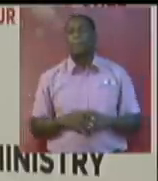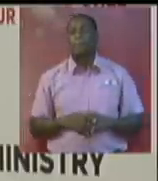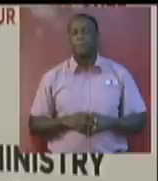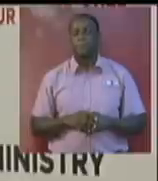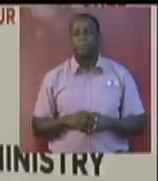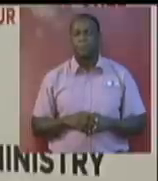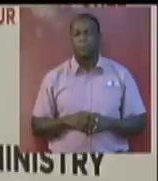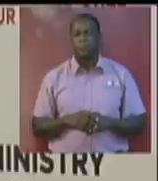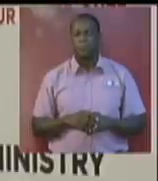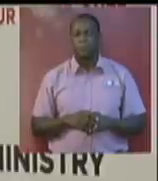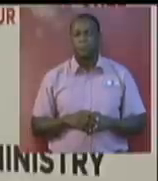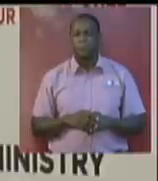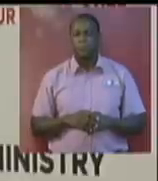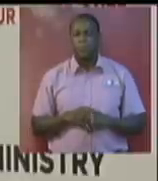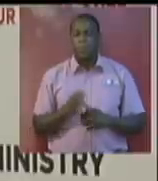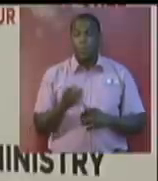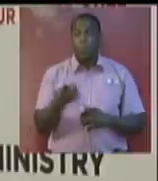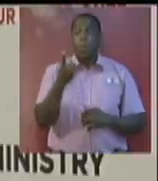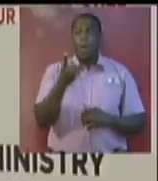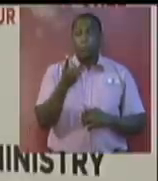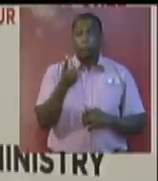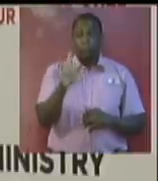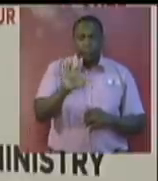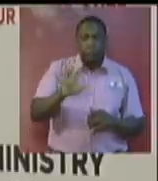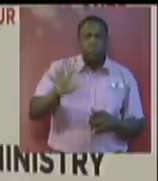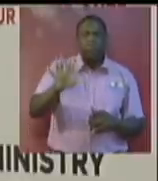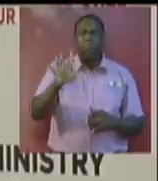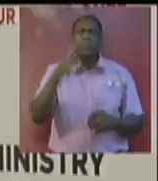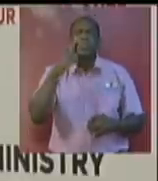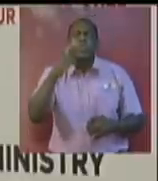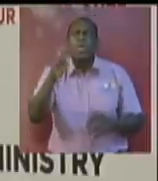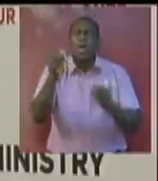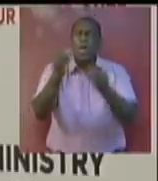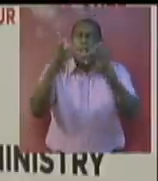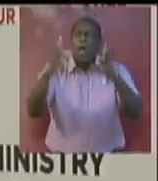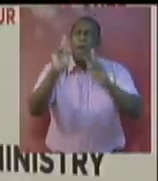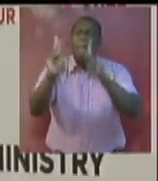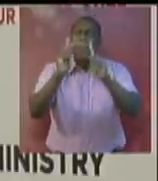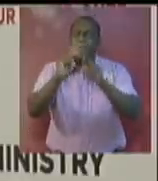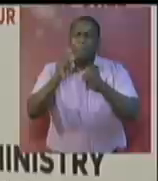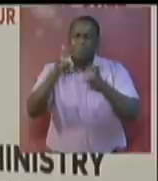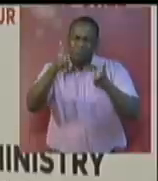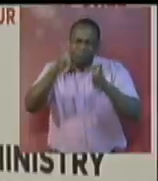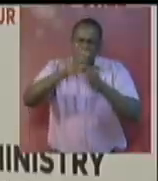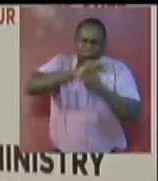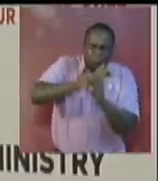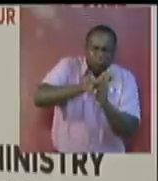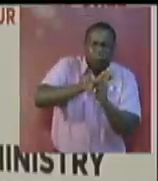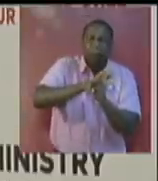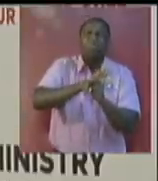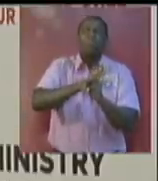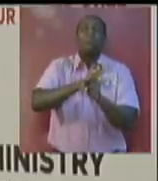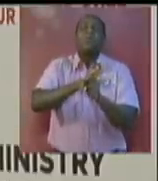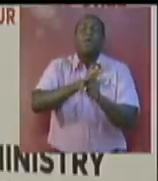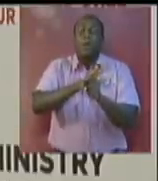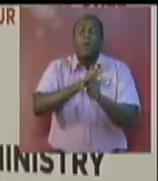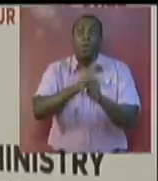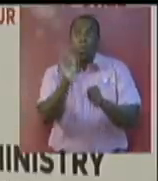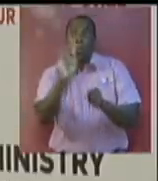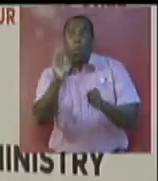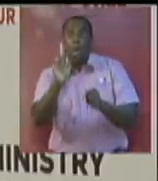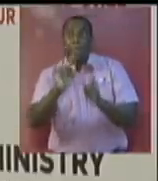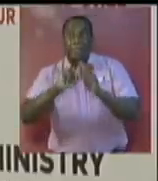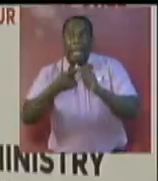One of the areas that we find a lot of cases coming up are people who first picked up infection in a work environment.